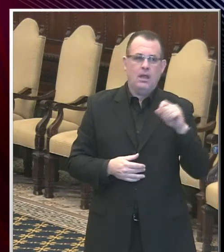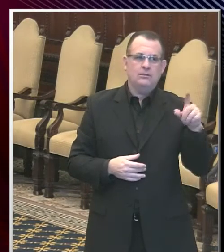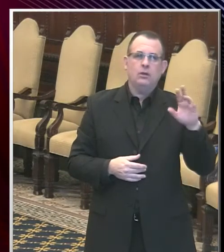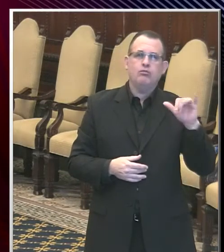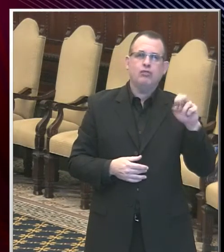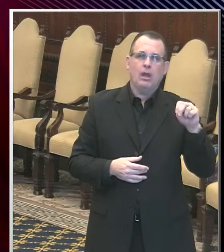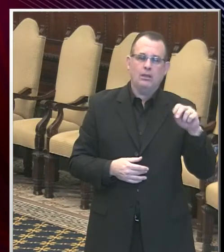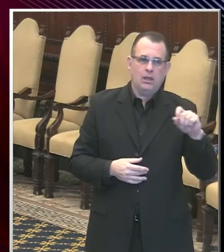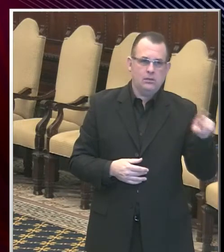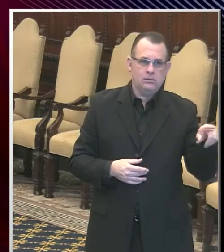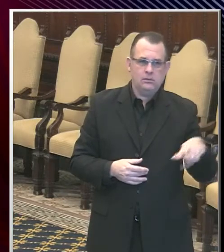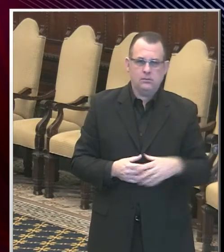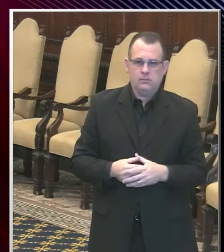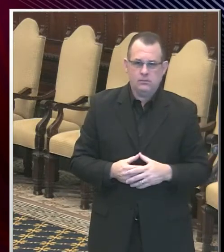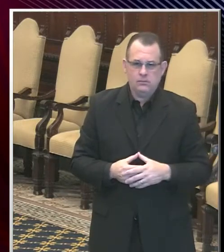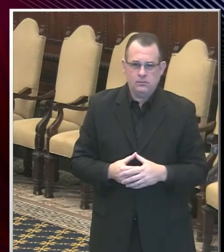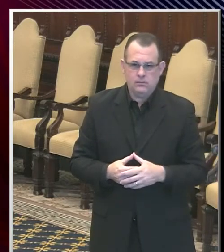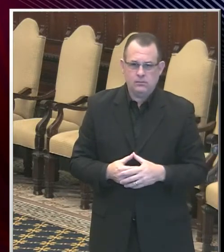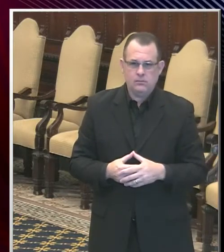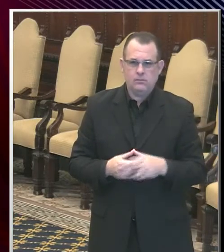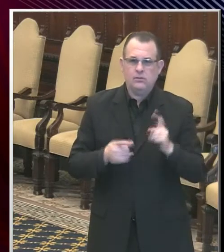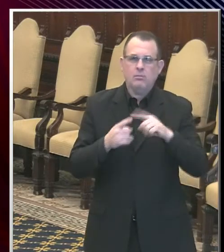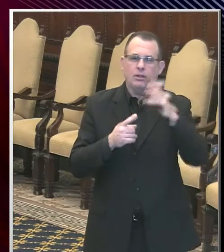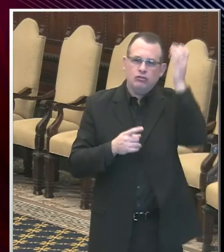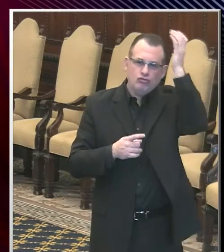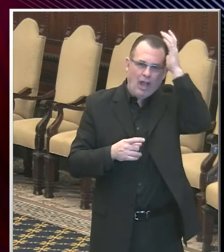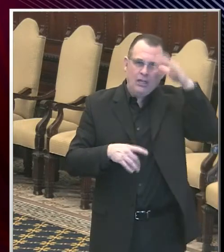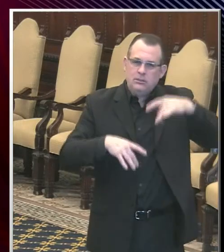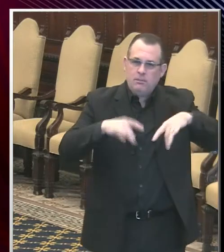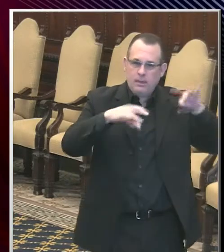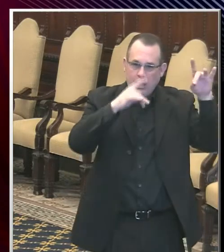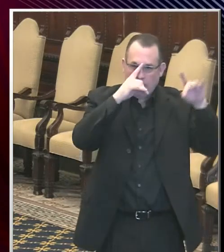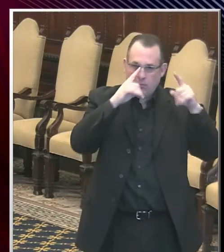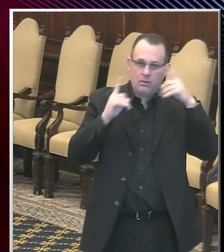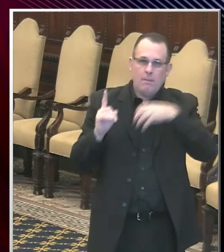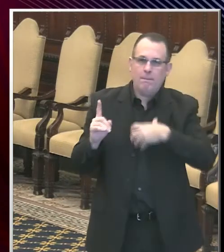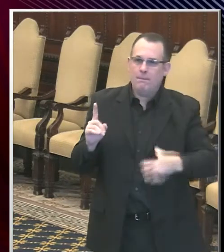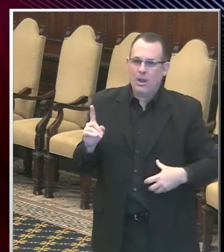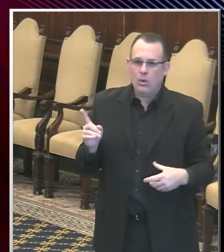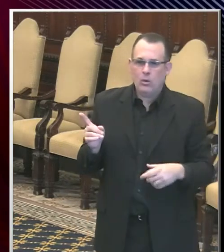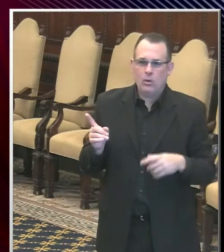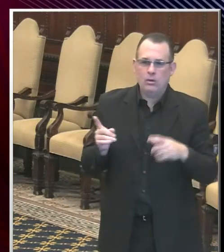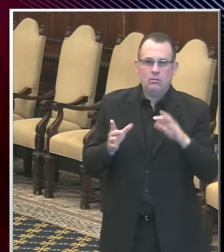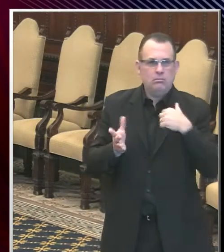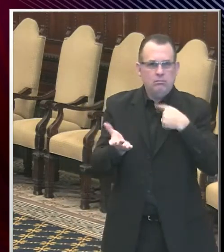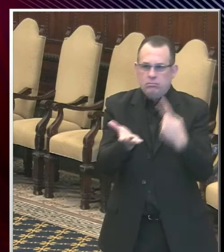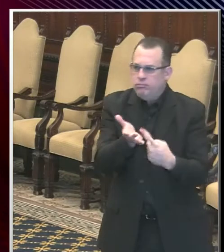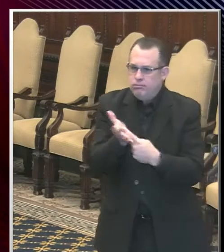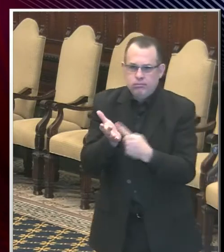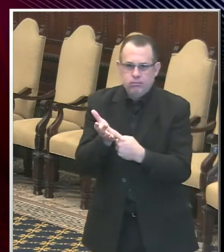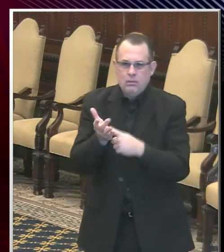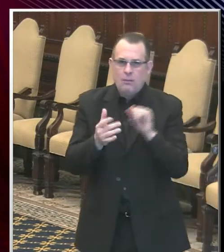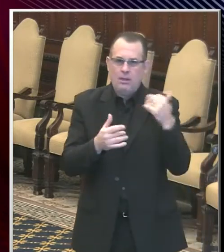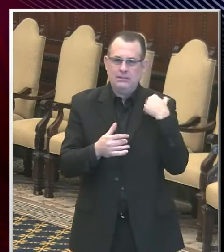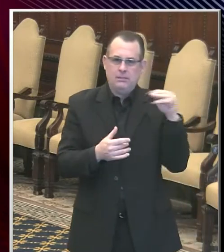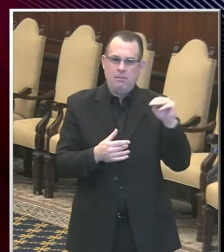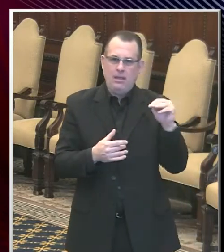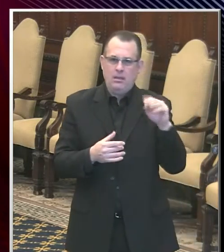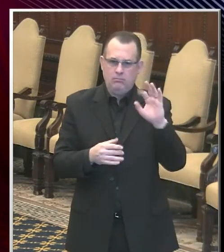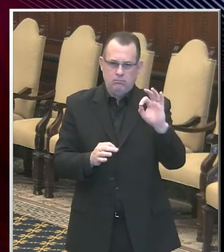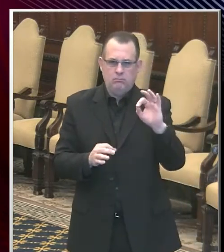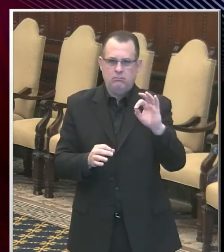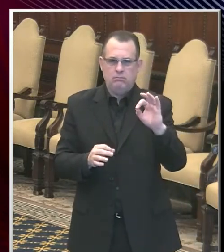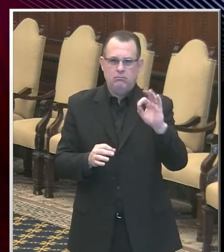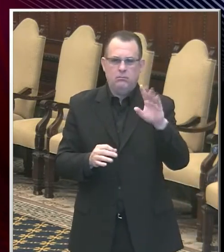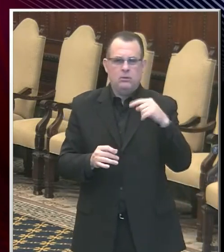regarding the trash pickup, and I know the mayor did talk about that this Monday. Are we looking